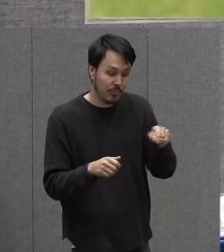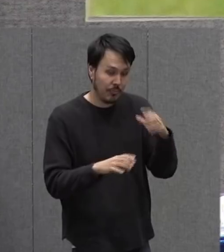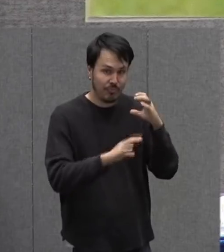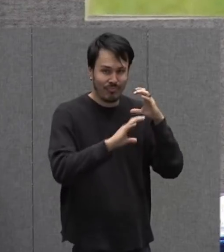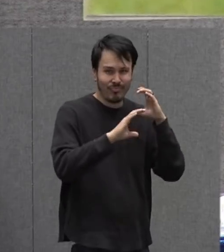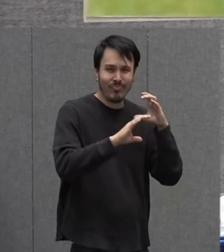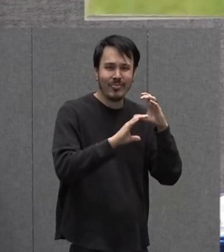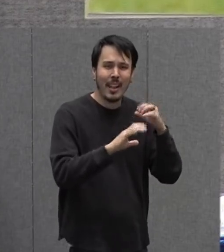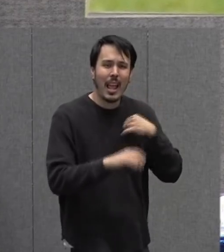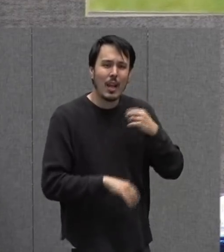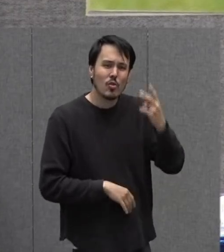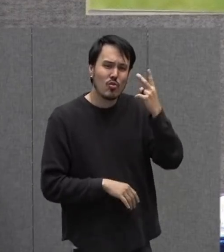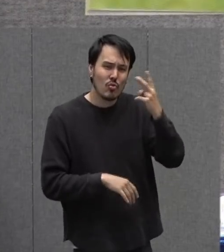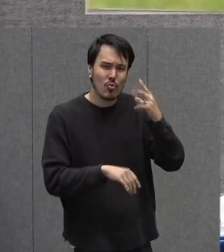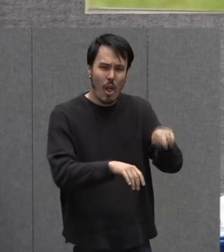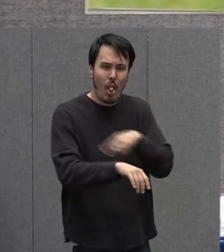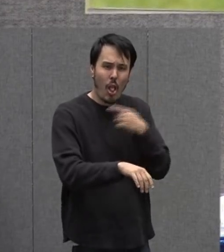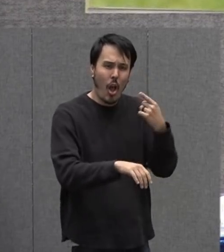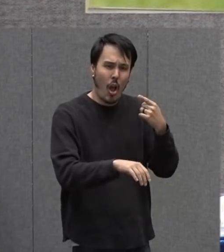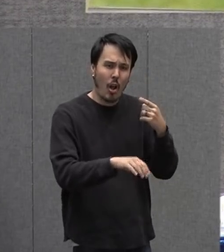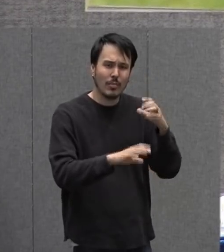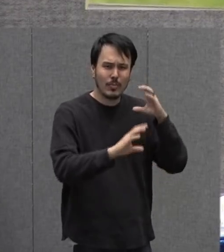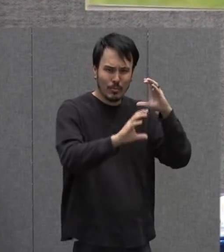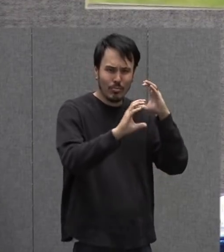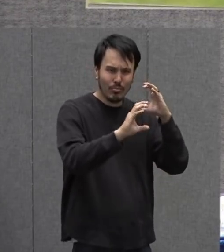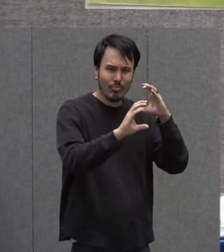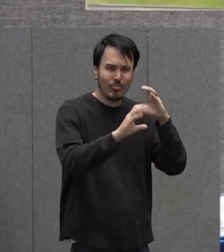had 2 long trailers.